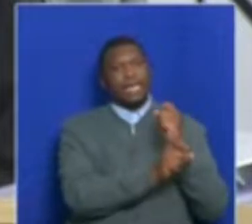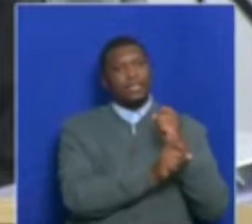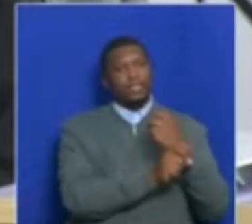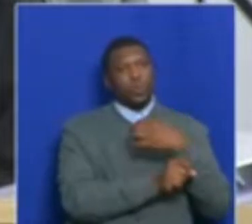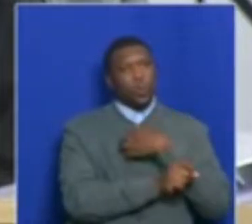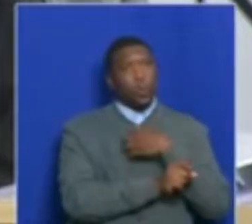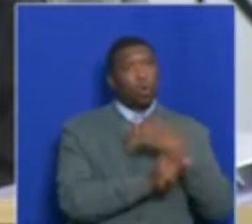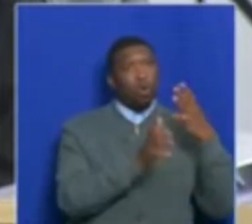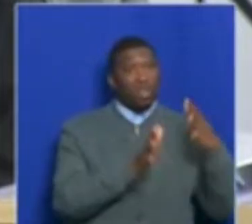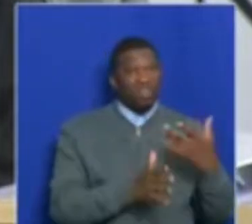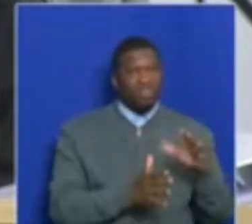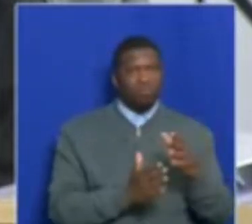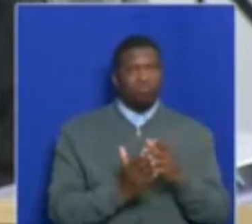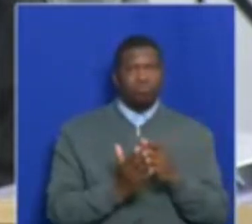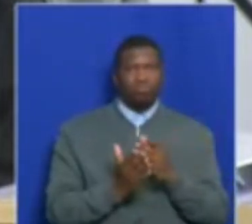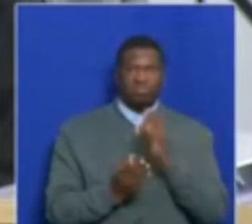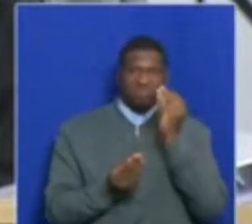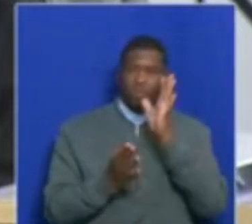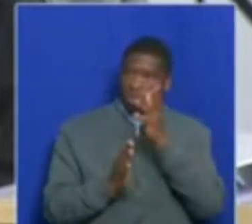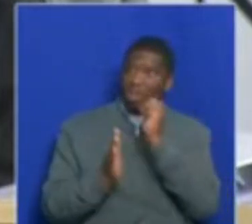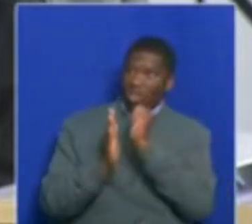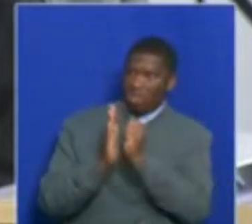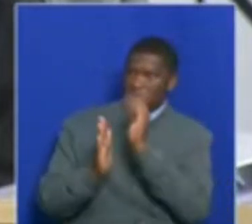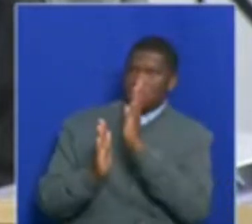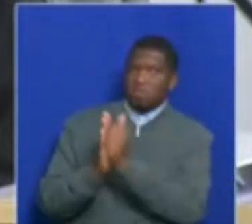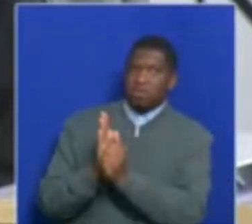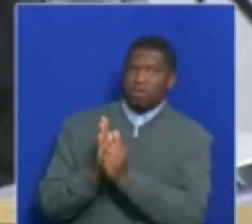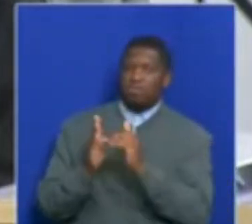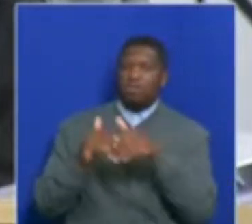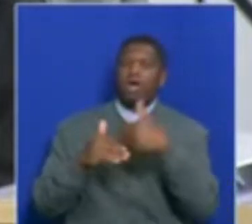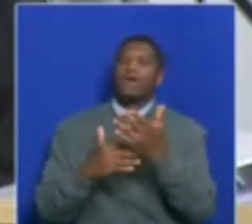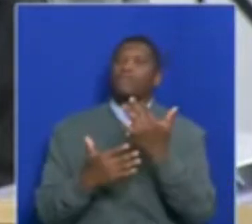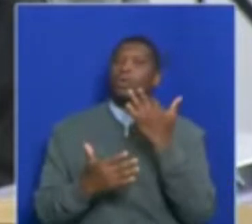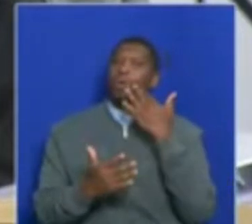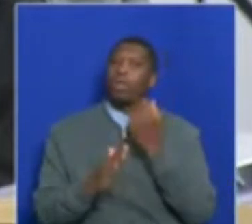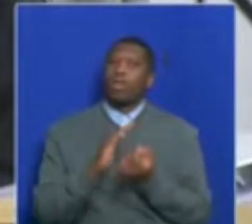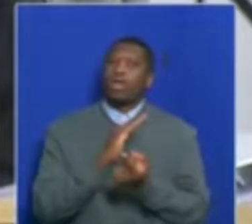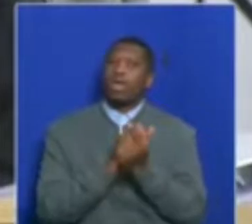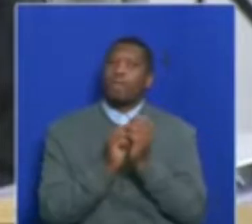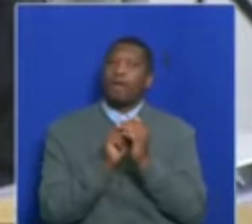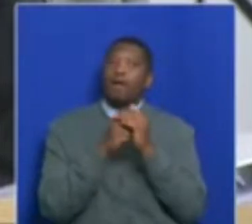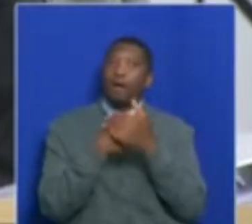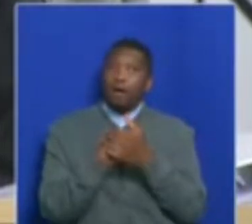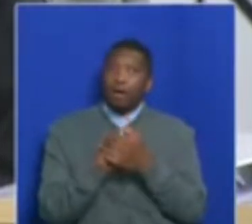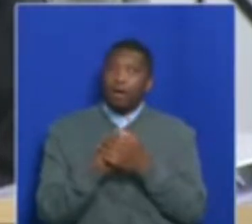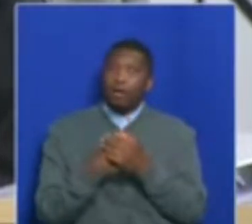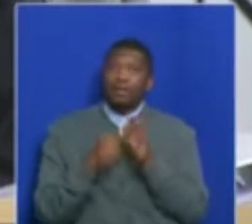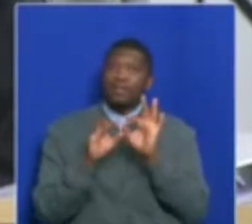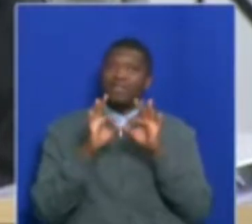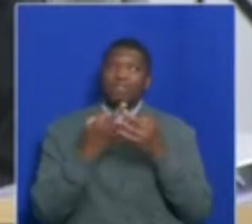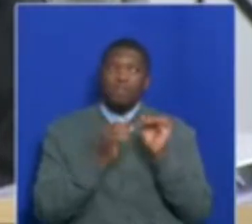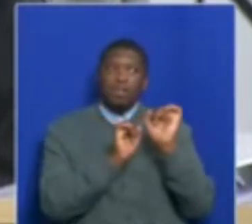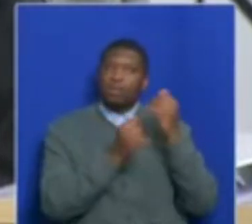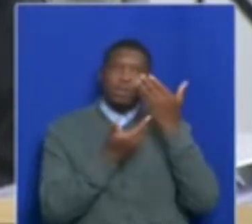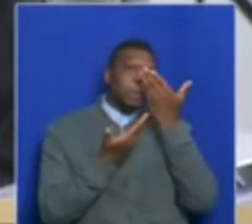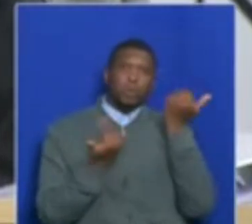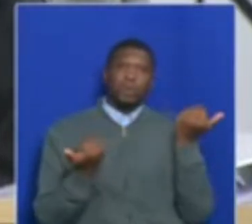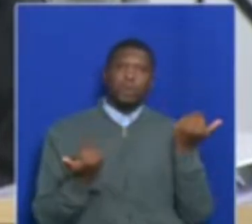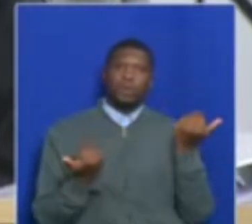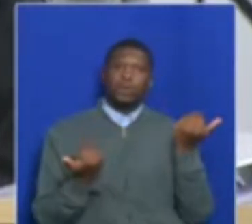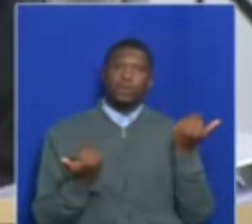And where he went to, nobody knew, not even his family knew where he went to. And